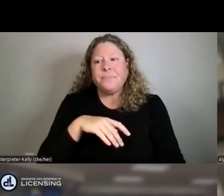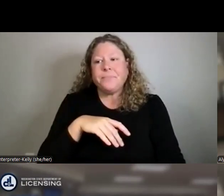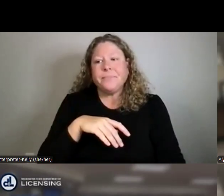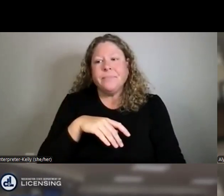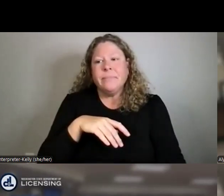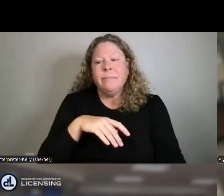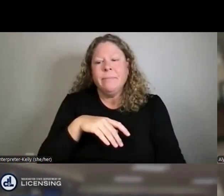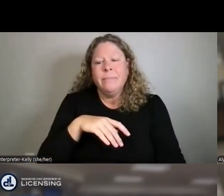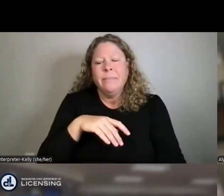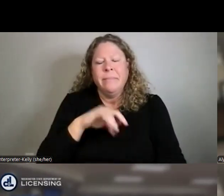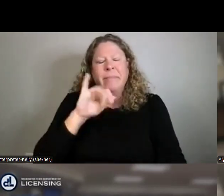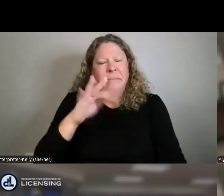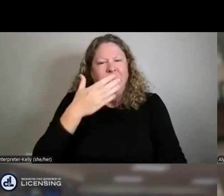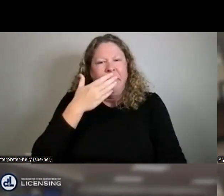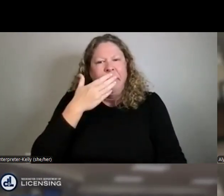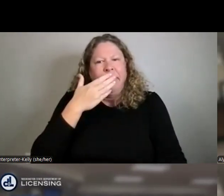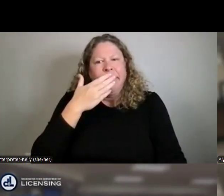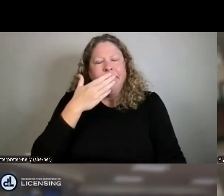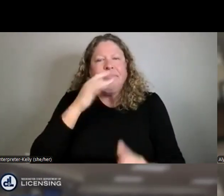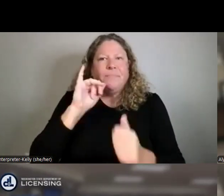partners and